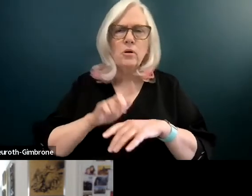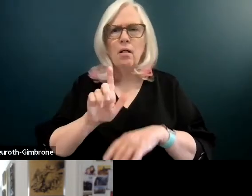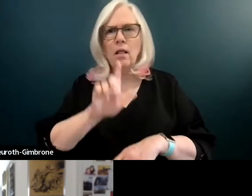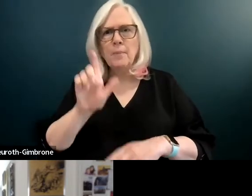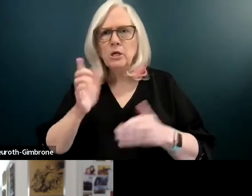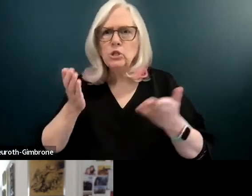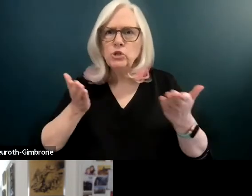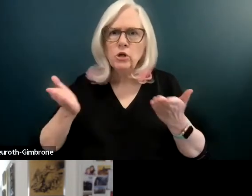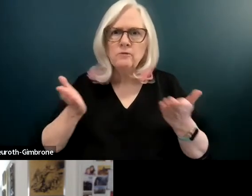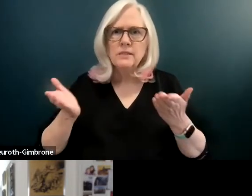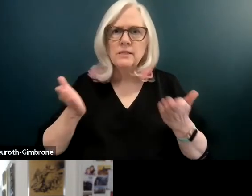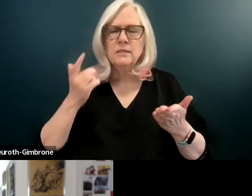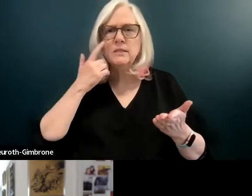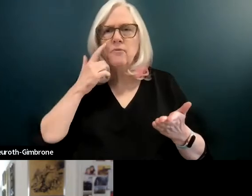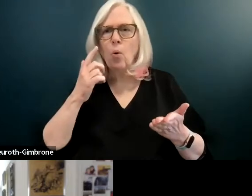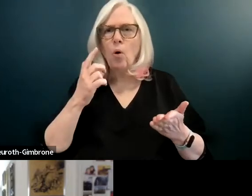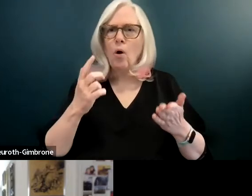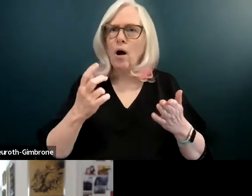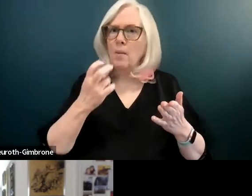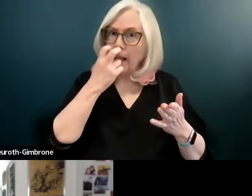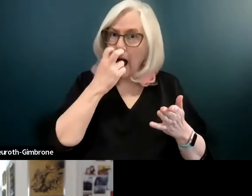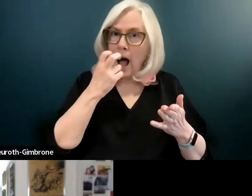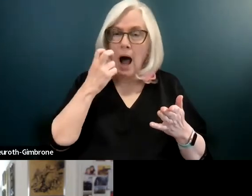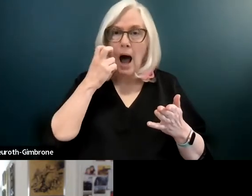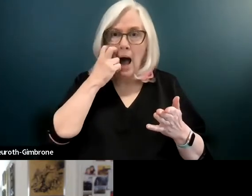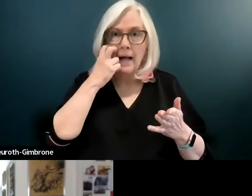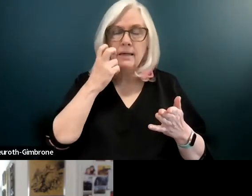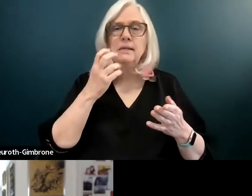for blind and